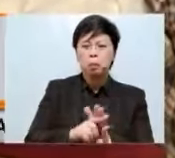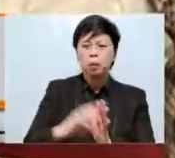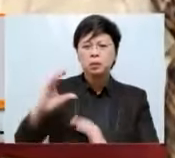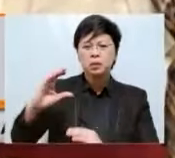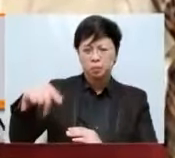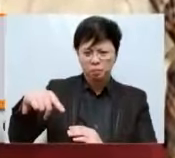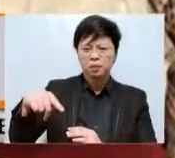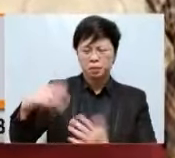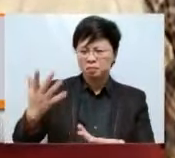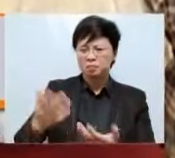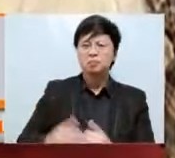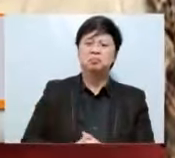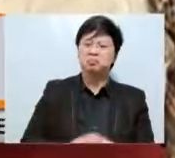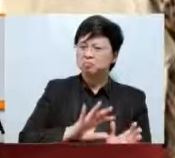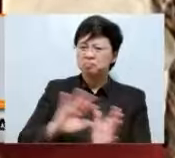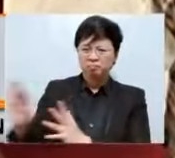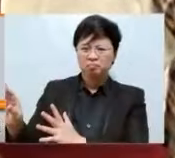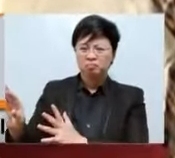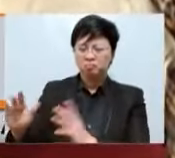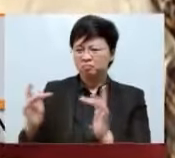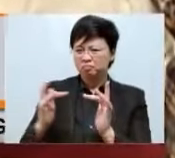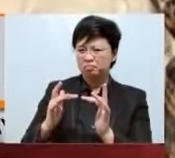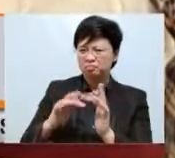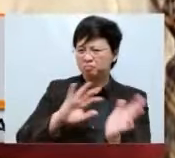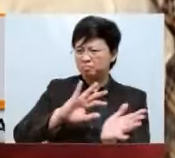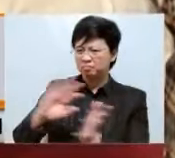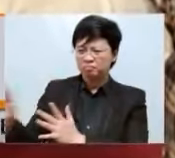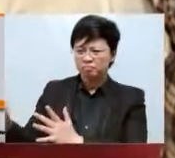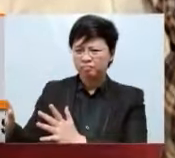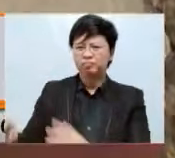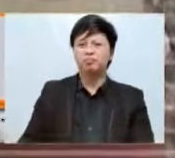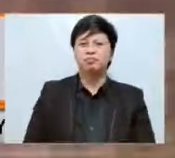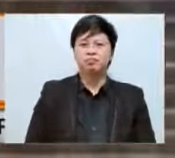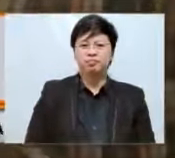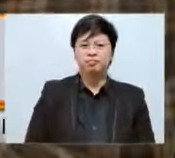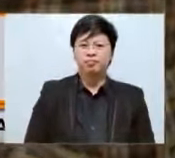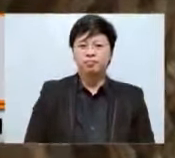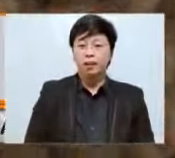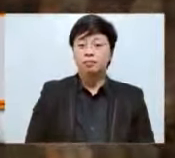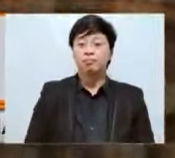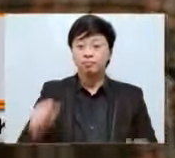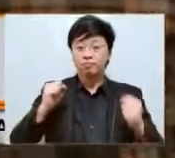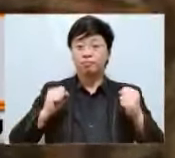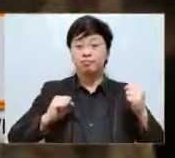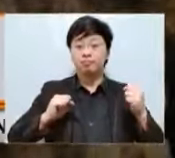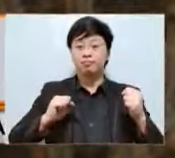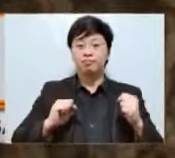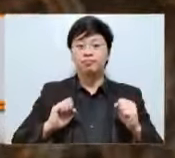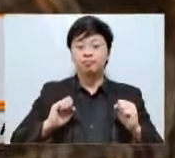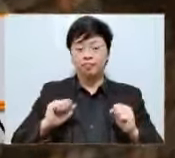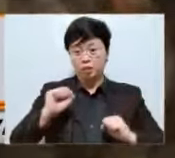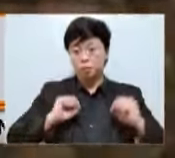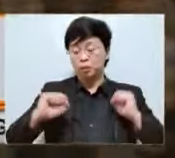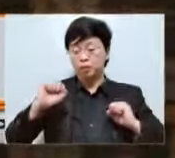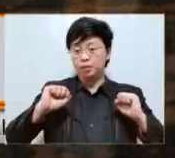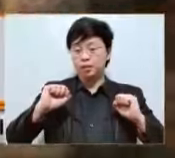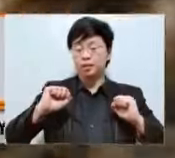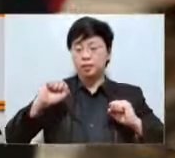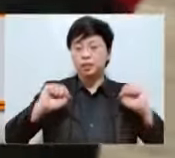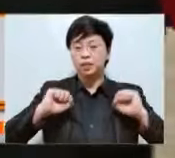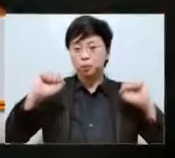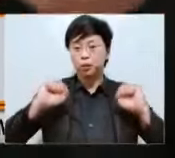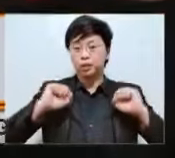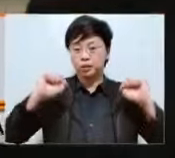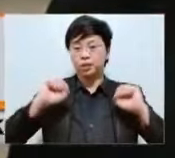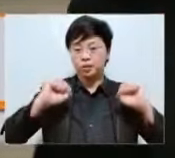what's on, what's online. We were actually in the moment playing around, playing sports. Noong una, shy guy pa ang heartthrob na